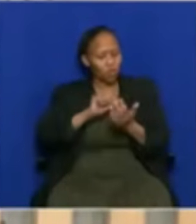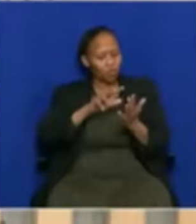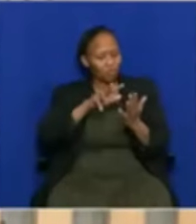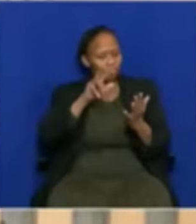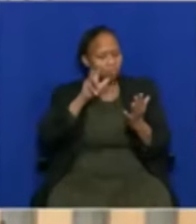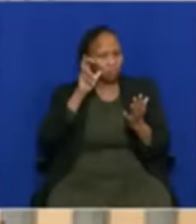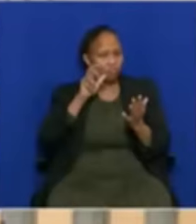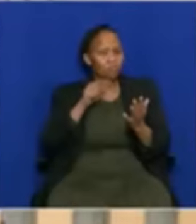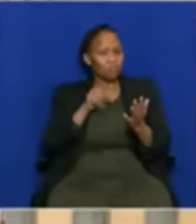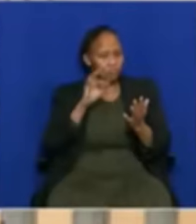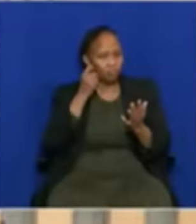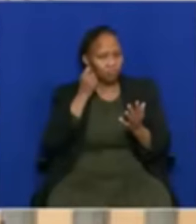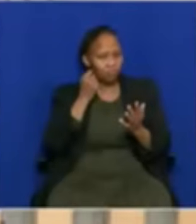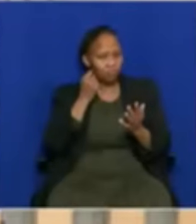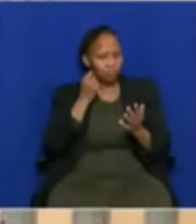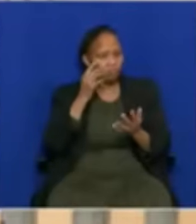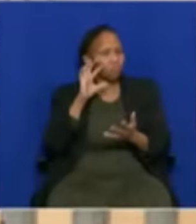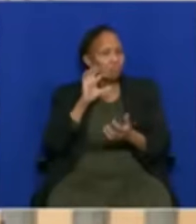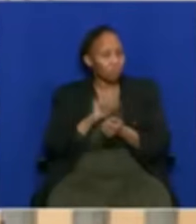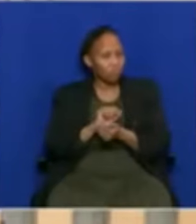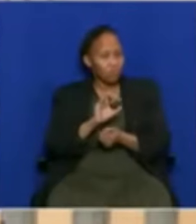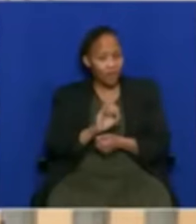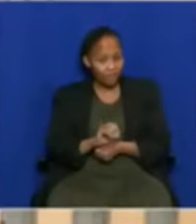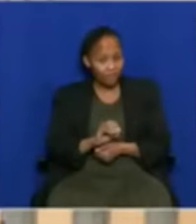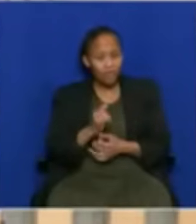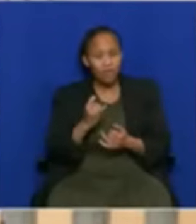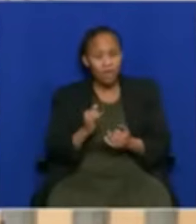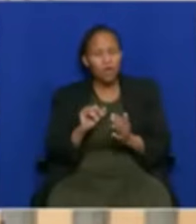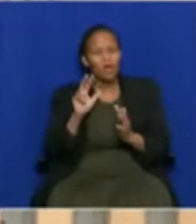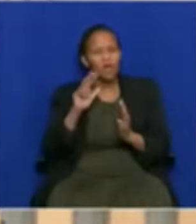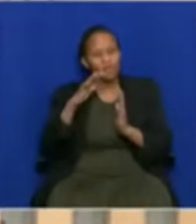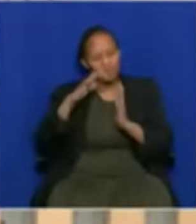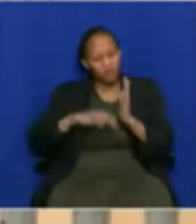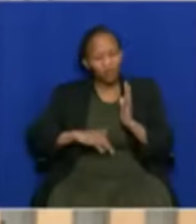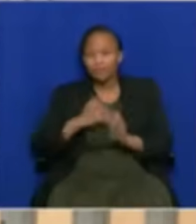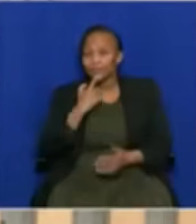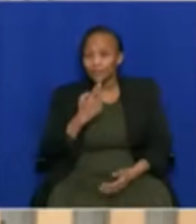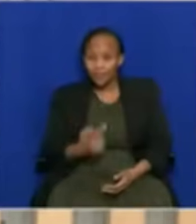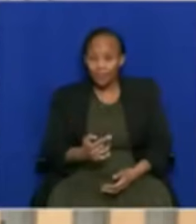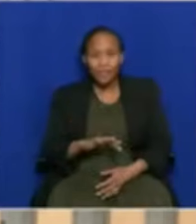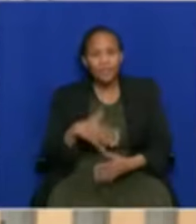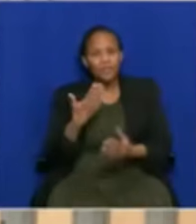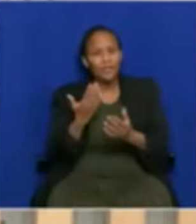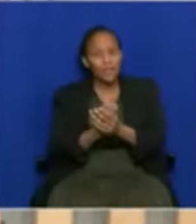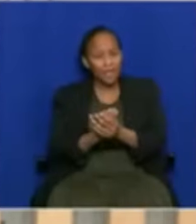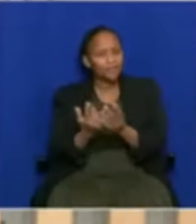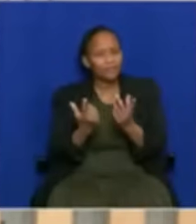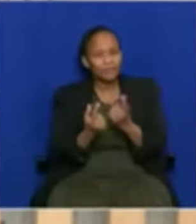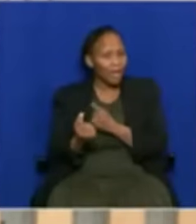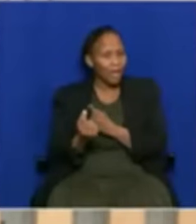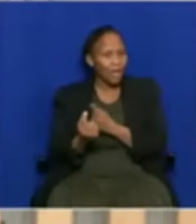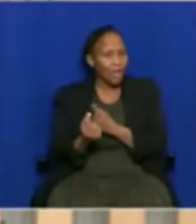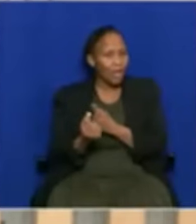affidavit to inform whether or not a case had been made out for an investigation?